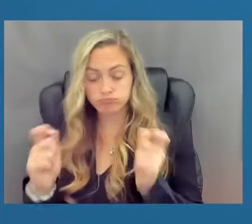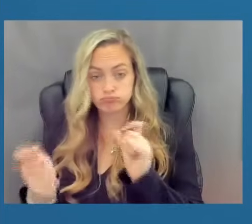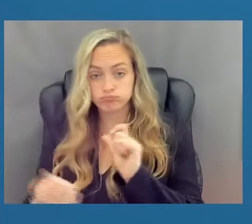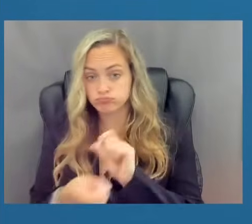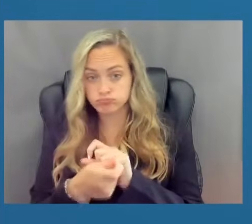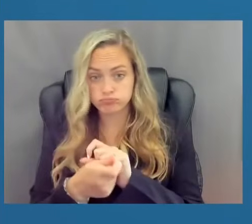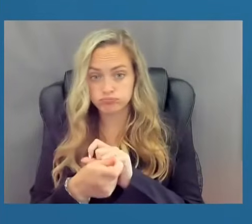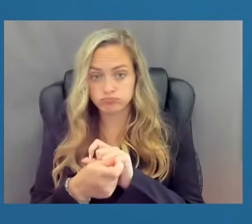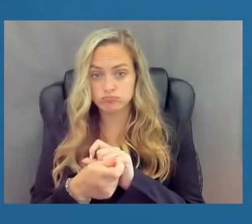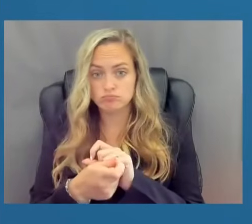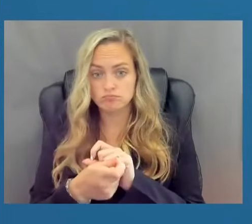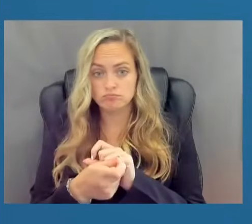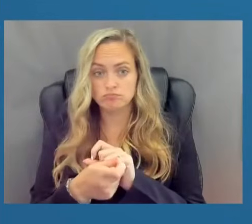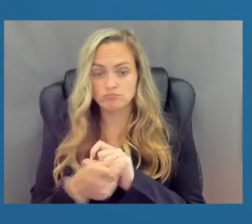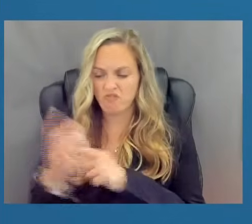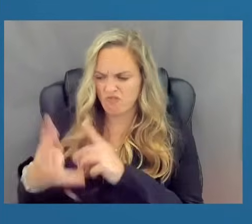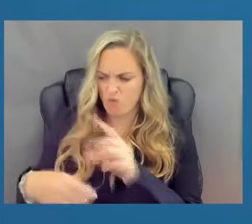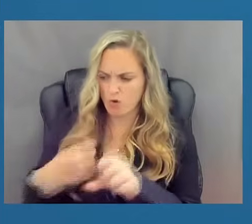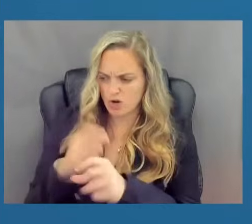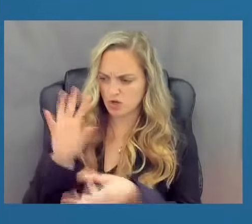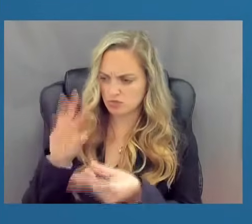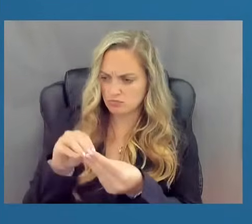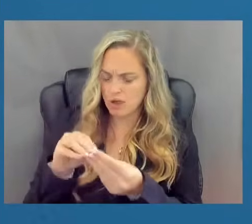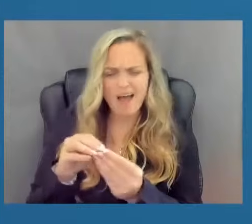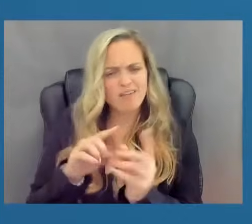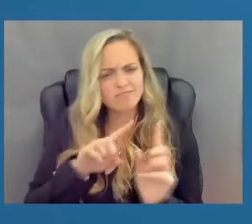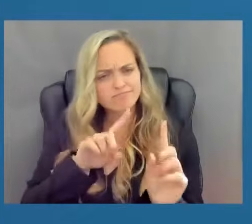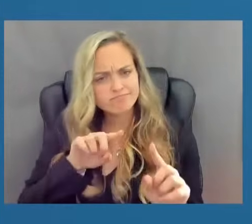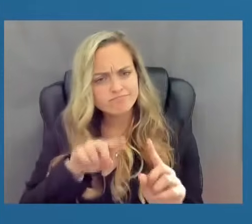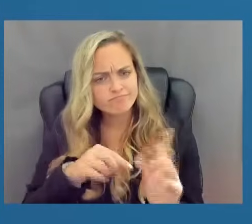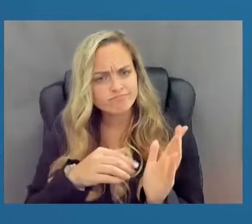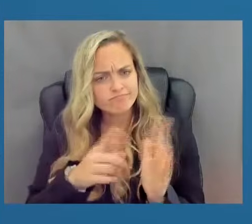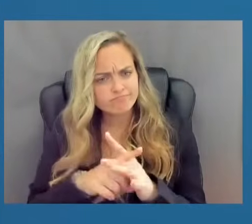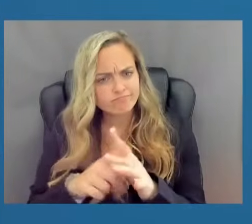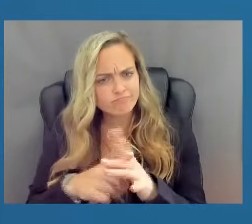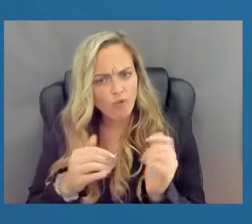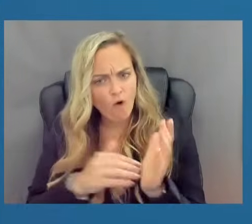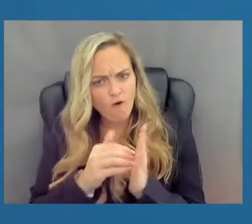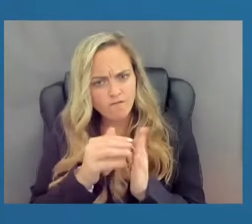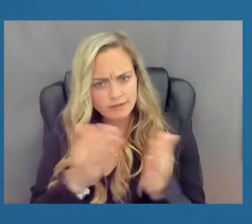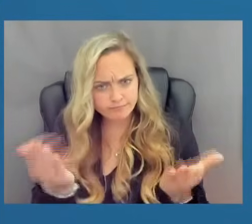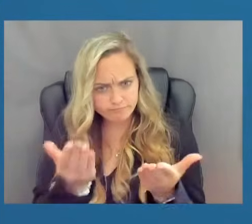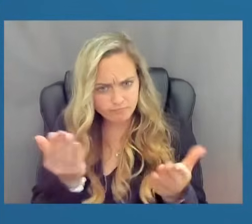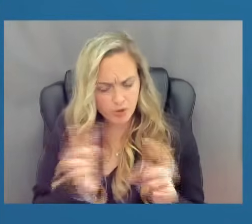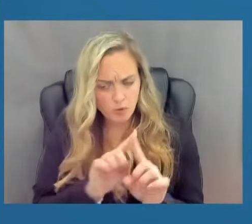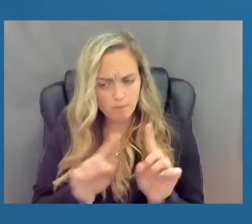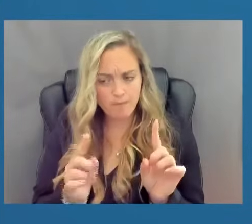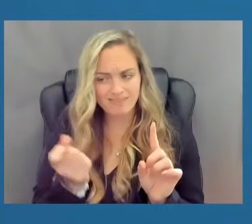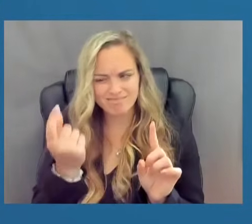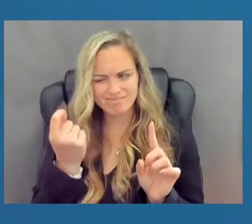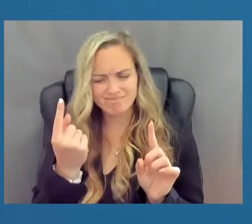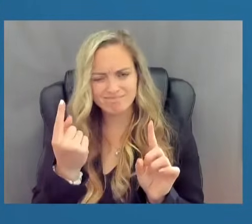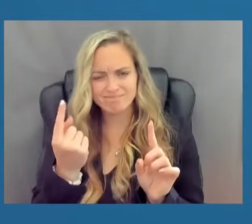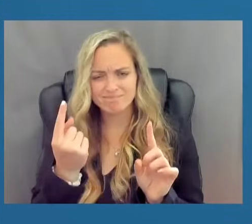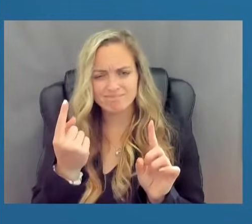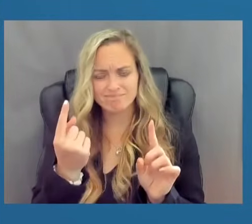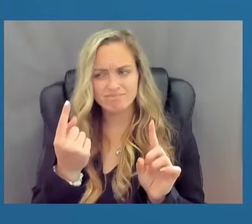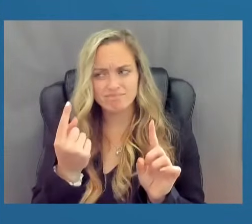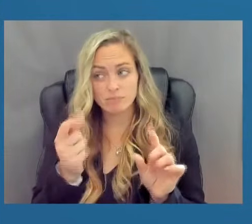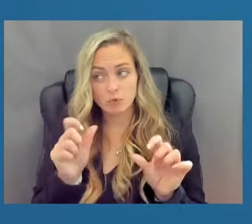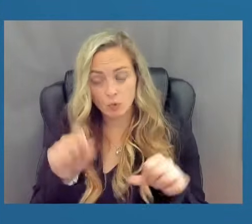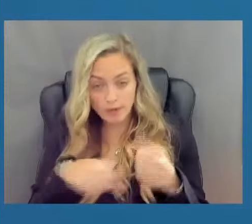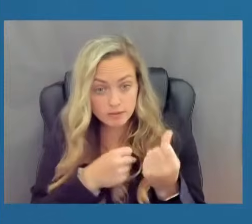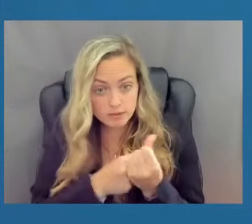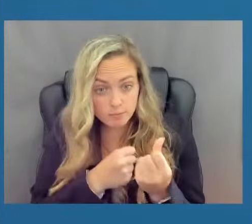years ago. I've been here a number of times, as I mentioned, but we've also realized that there's ways that we can be supportive and help